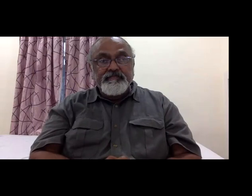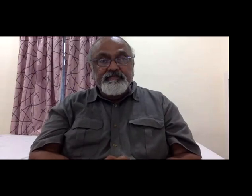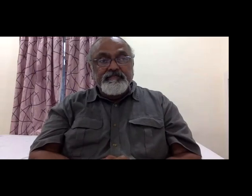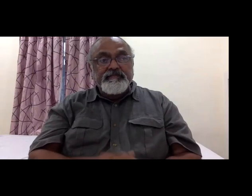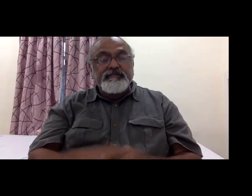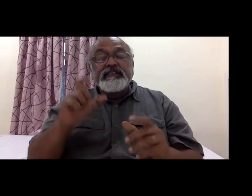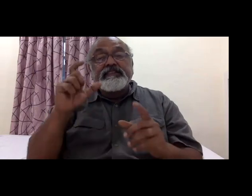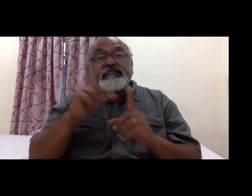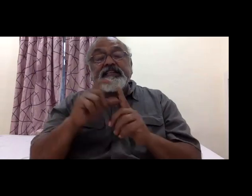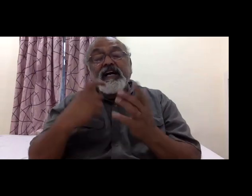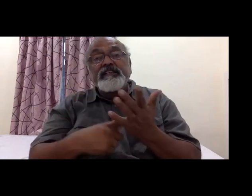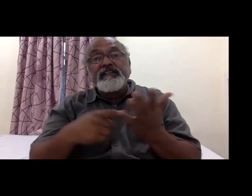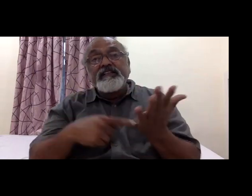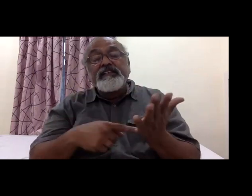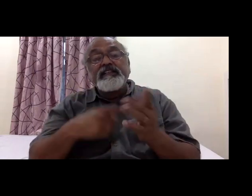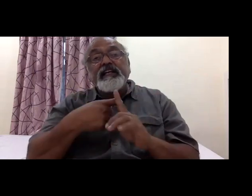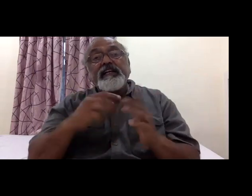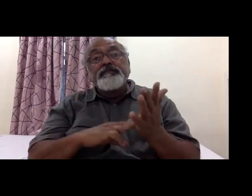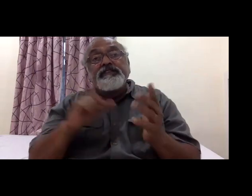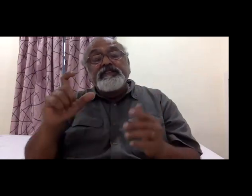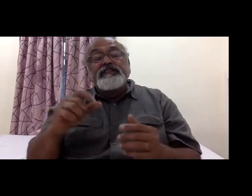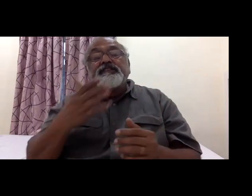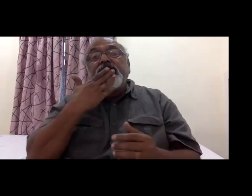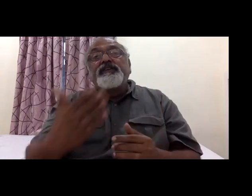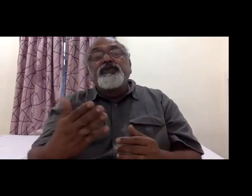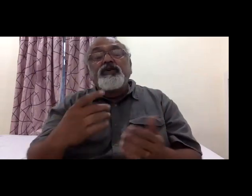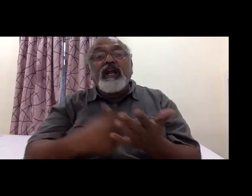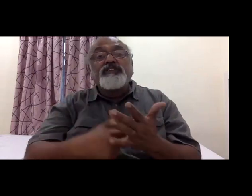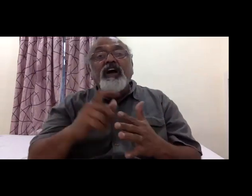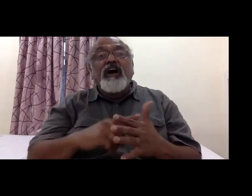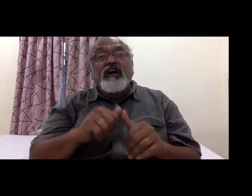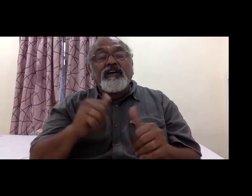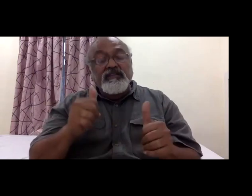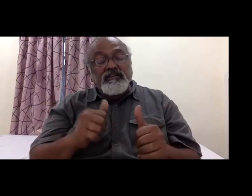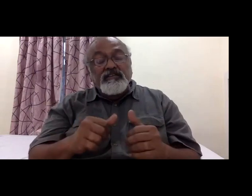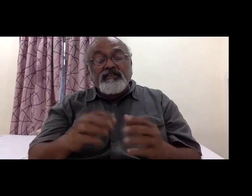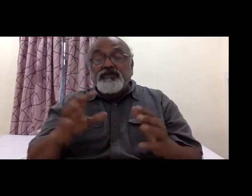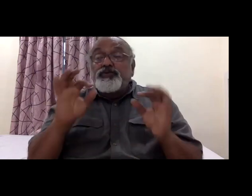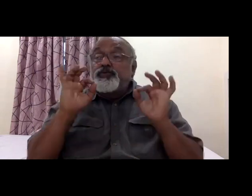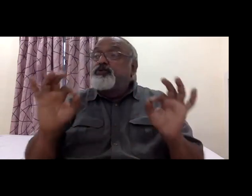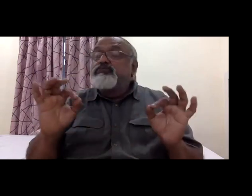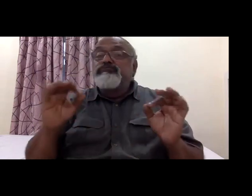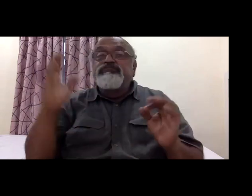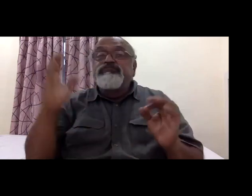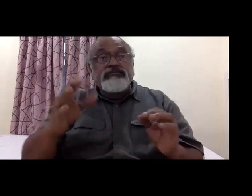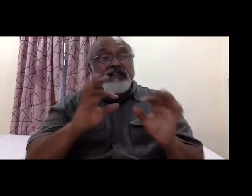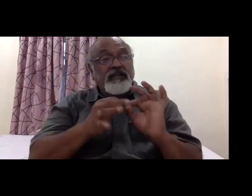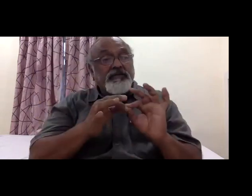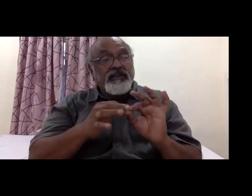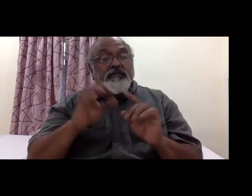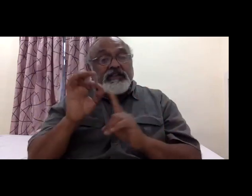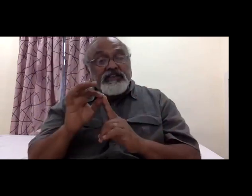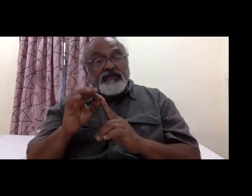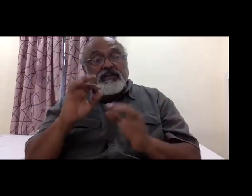take the opportunity to thank Mr. Rajasekharan for this illuminating session and our interpreters Arun and Preeti